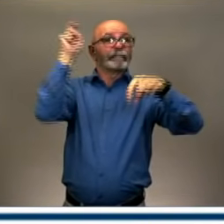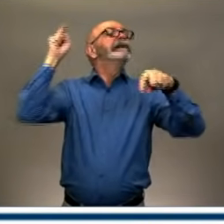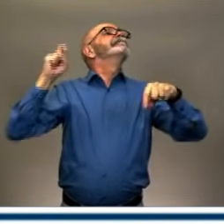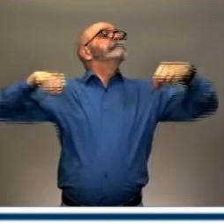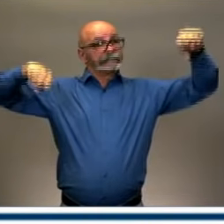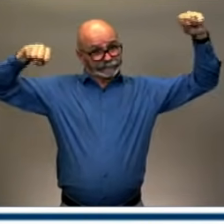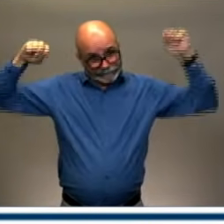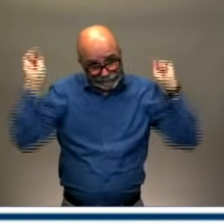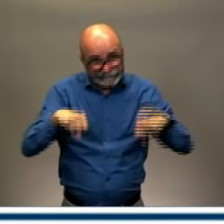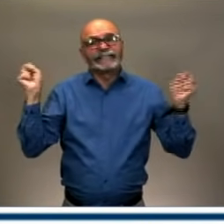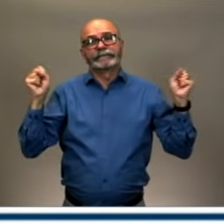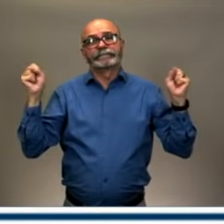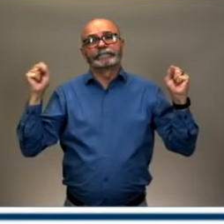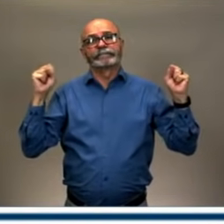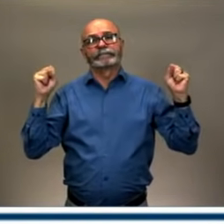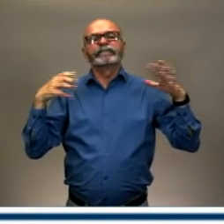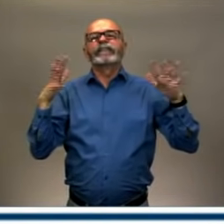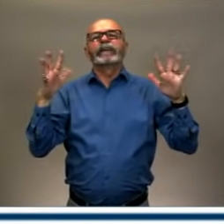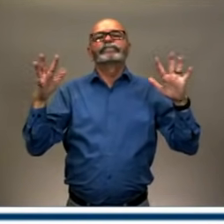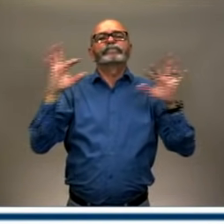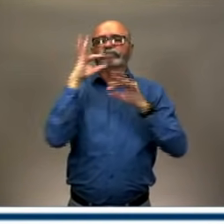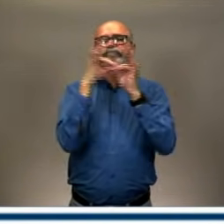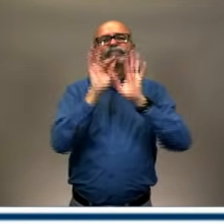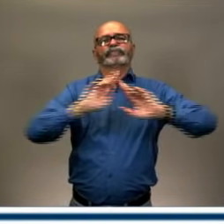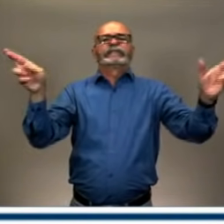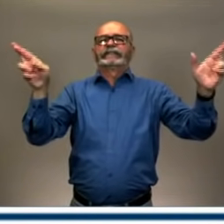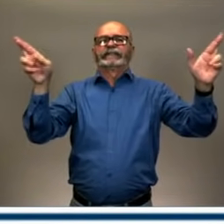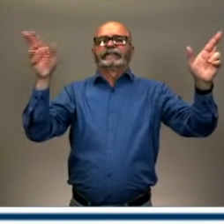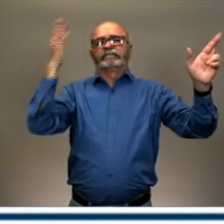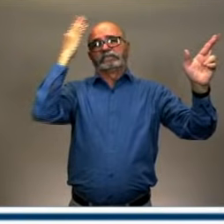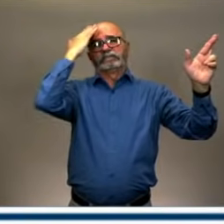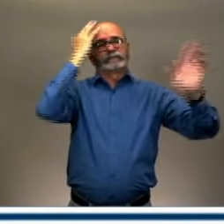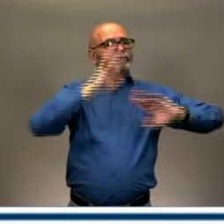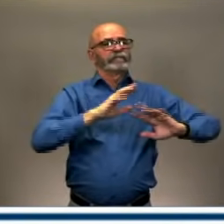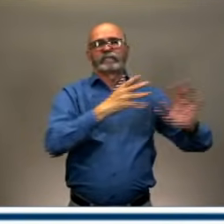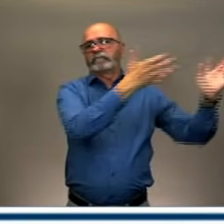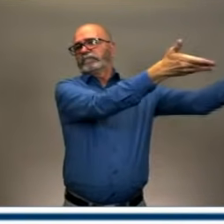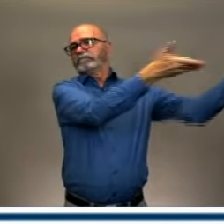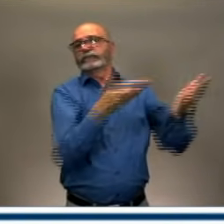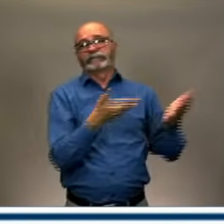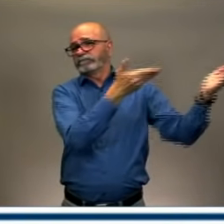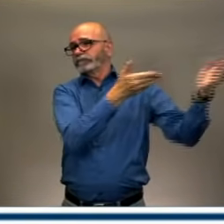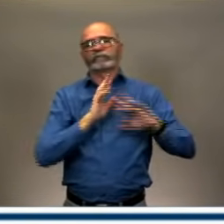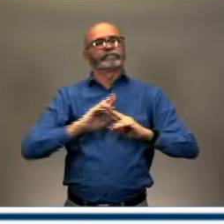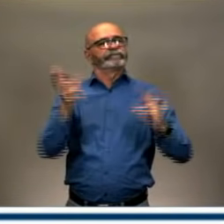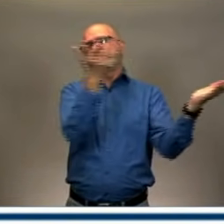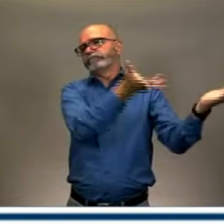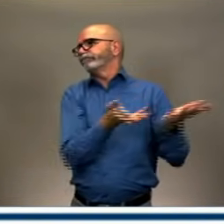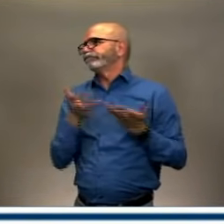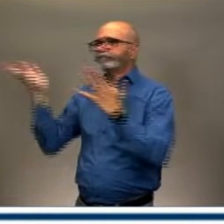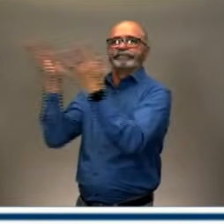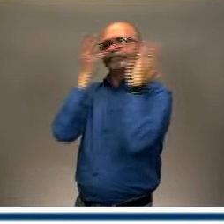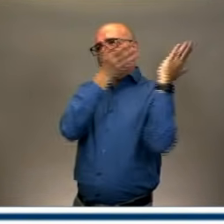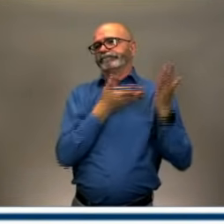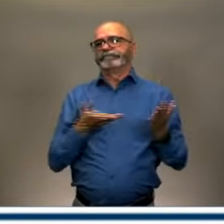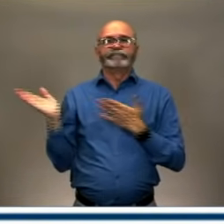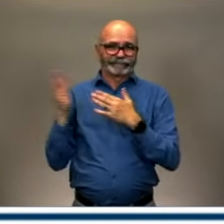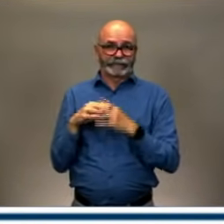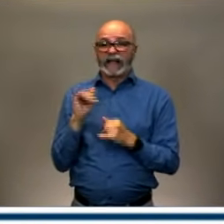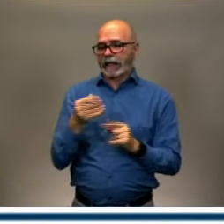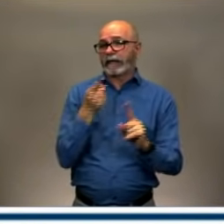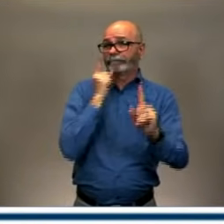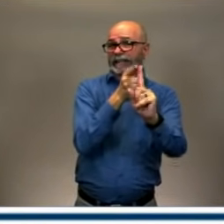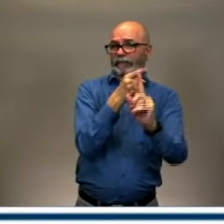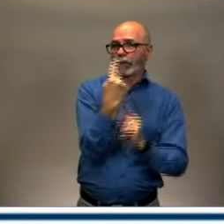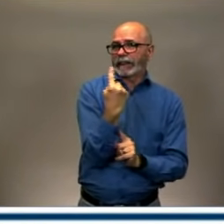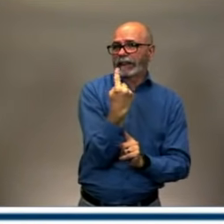we've tested them and tried them out, just like shipping the vaccine product. So part of our planning in phase 1 in February and